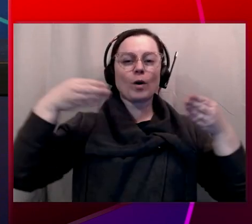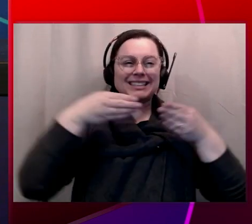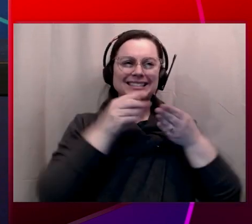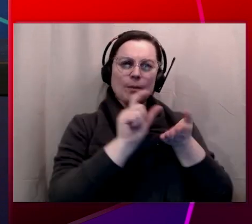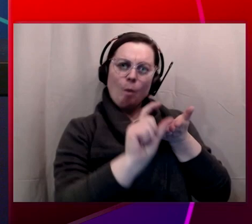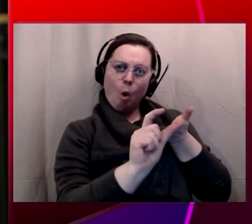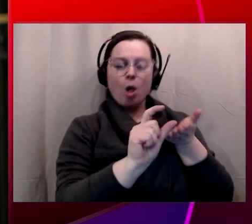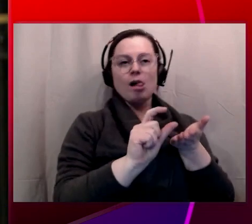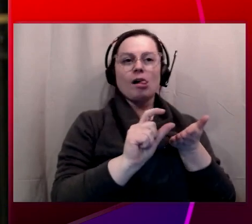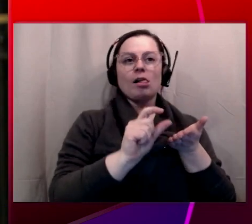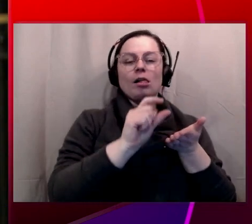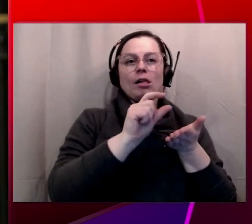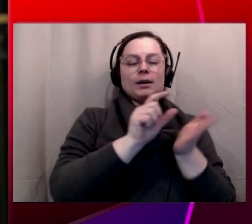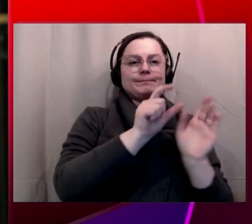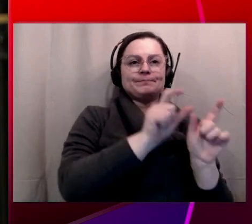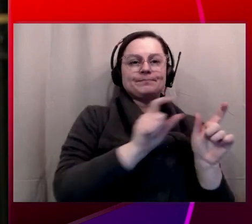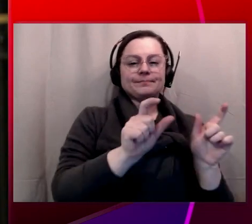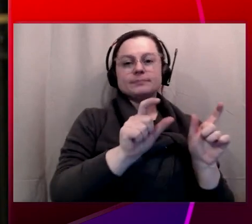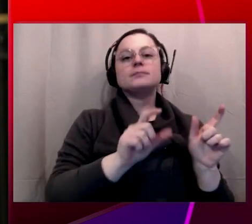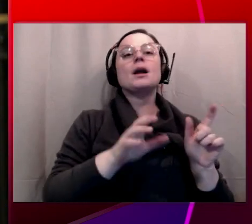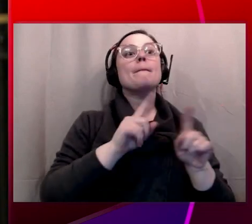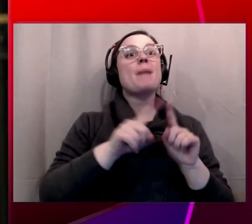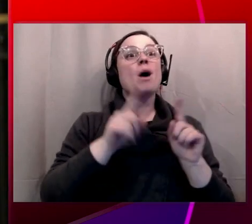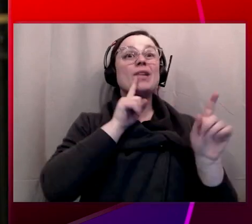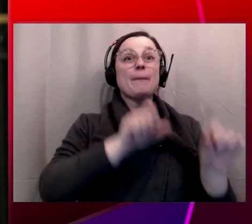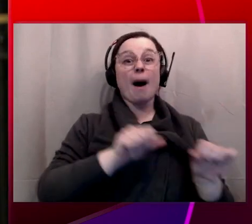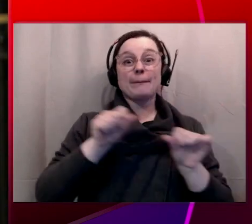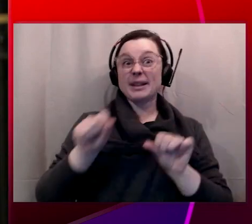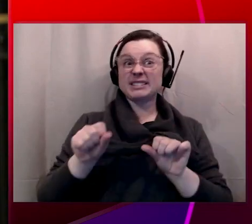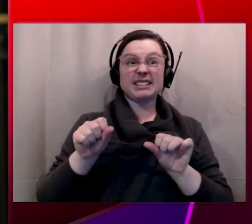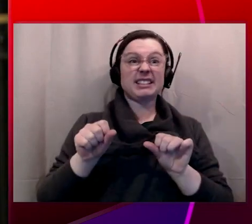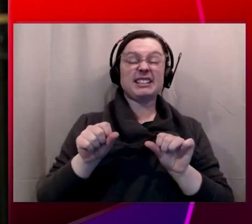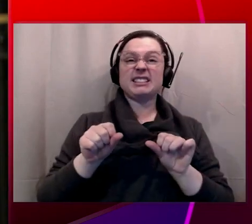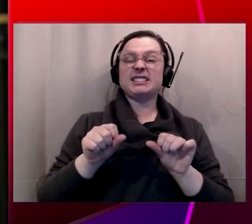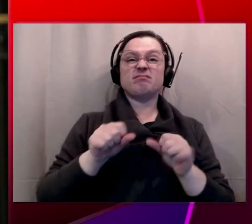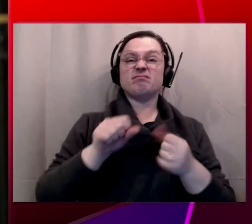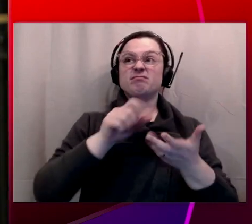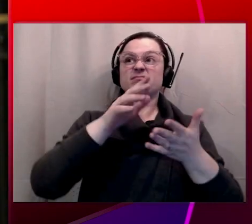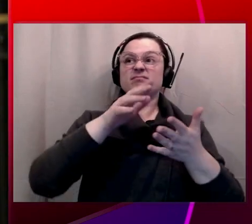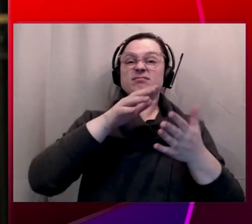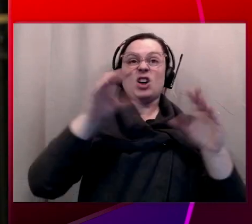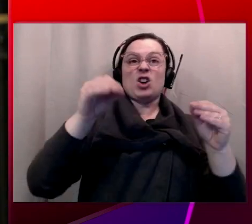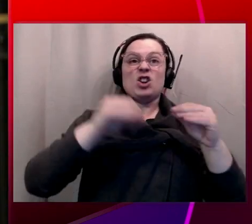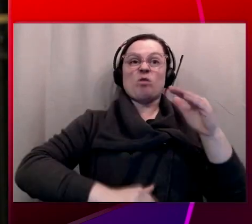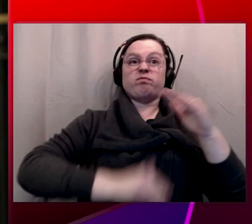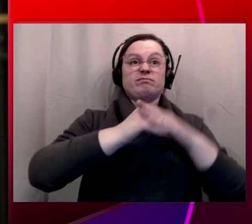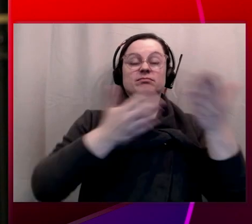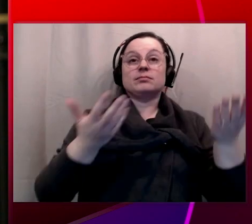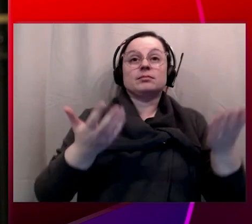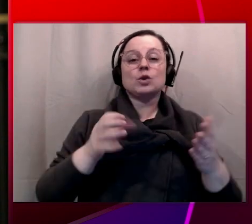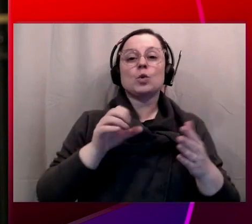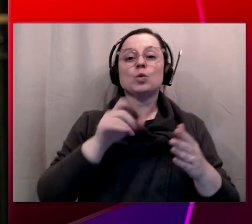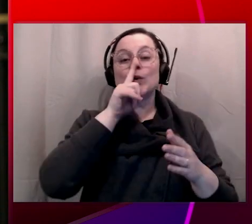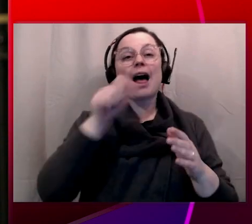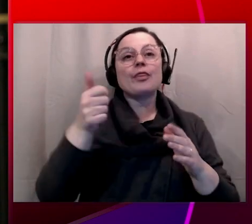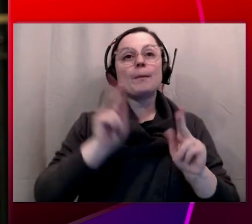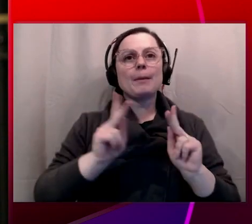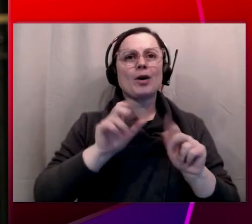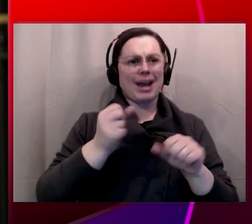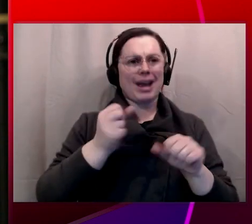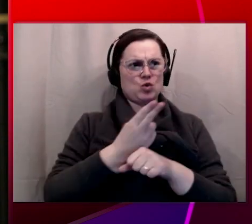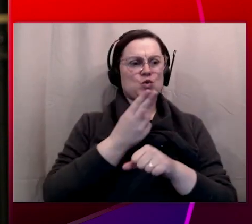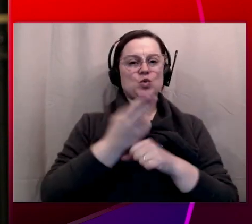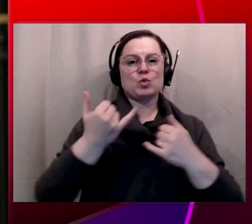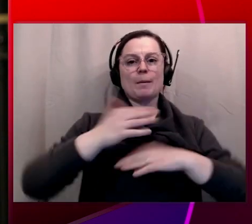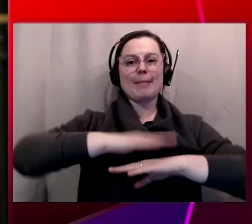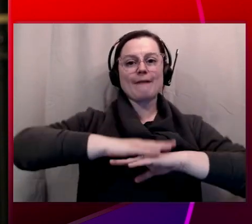the possibilities are really limitless. Other people can use this platform to